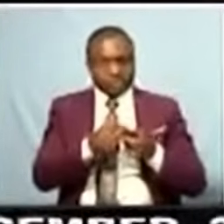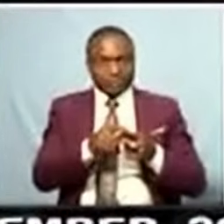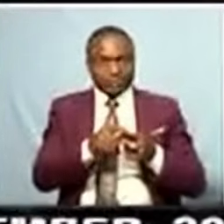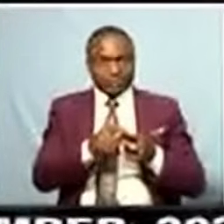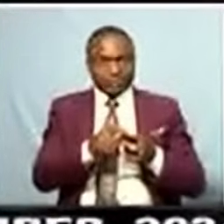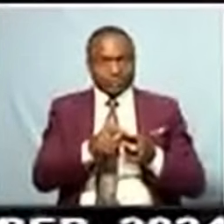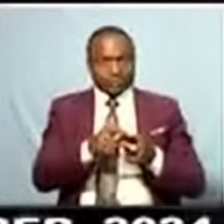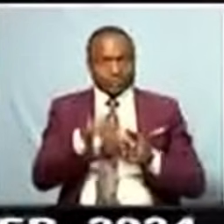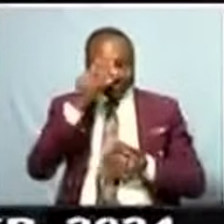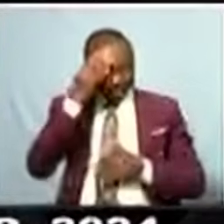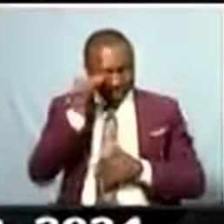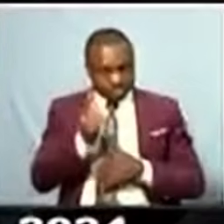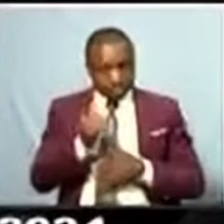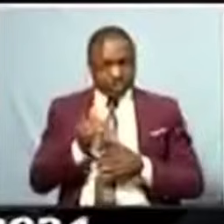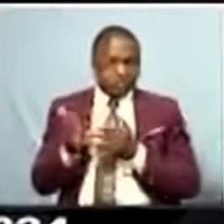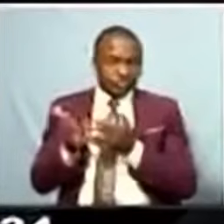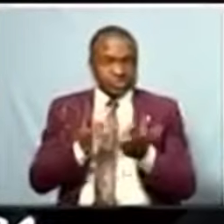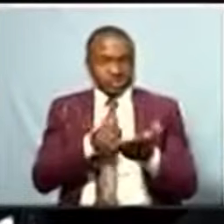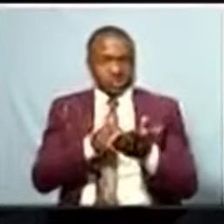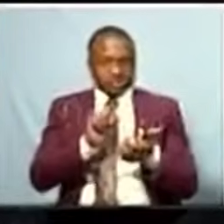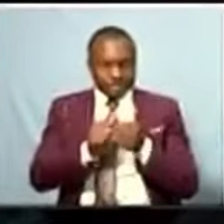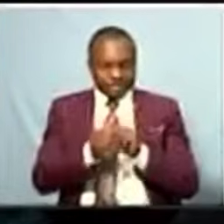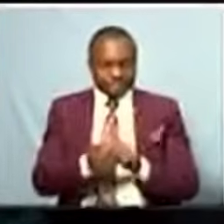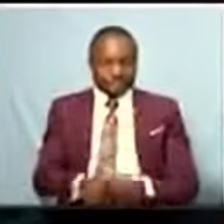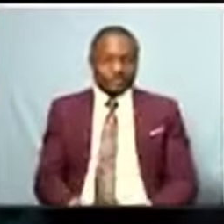where the gist of the query is.